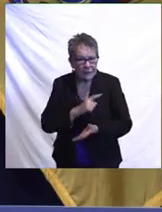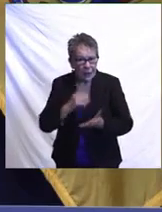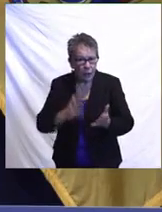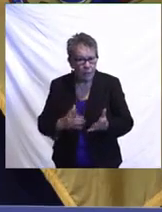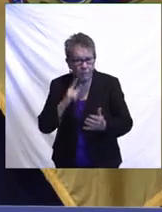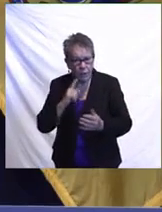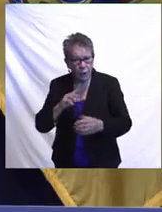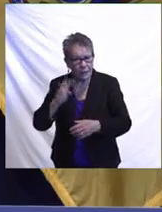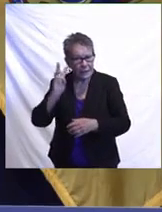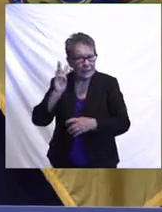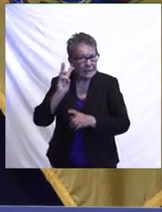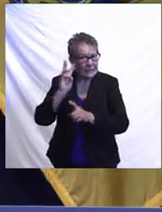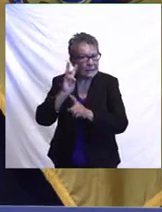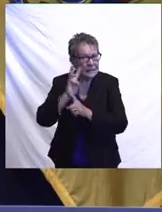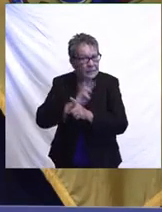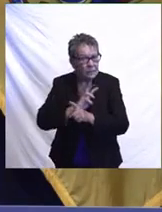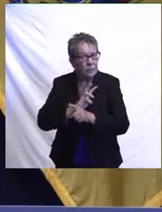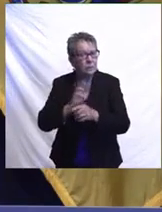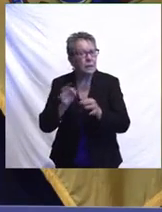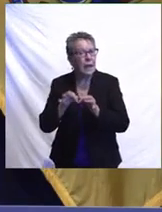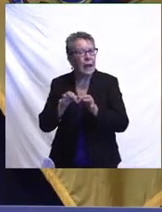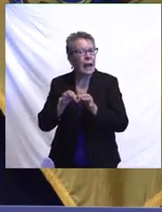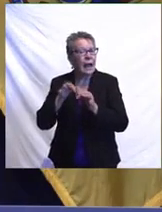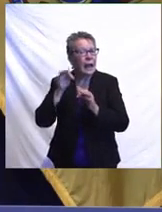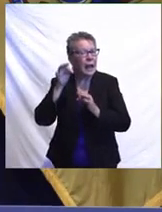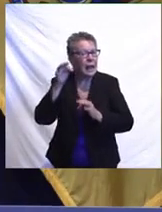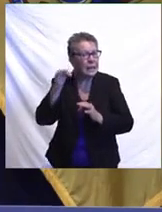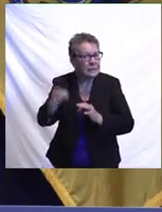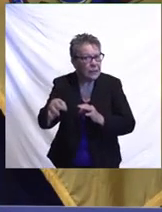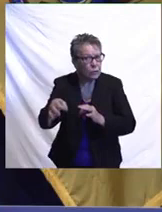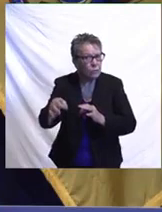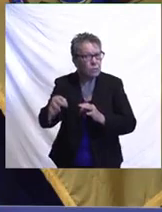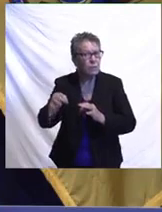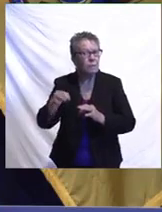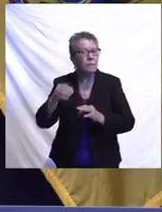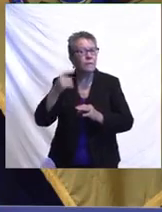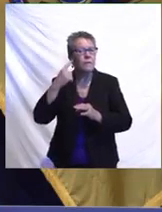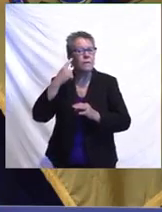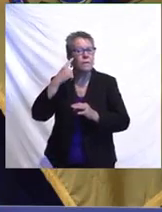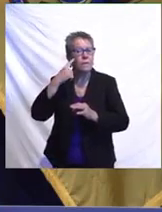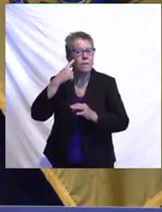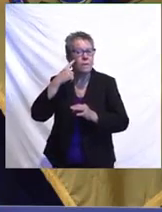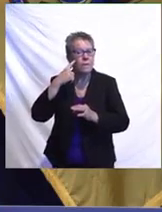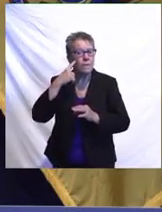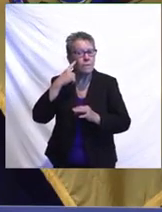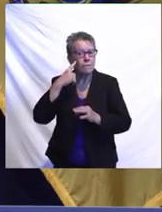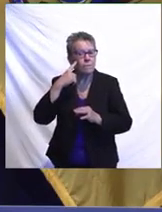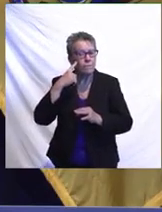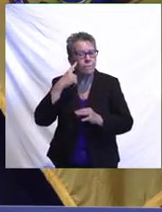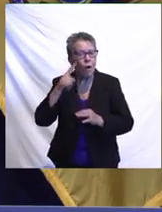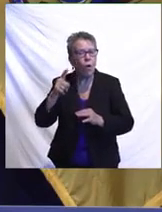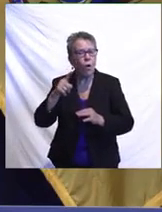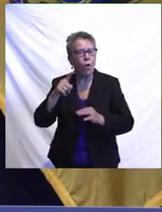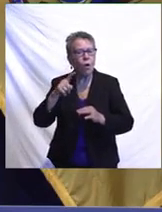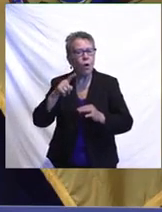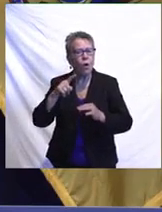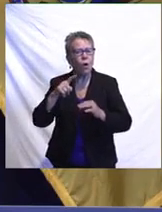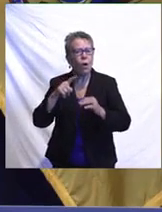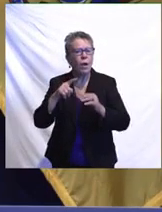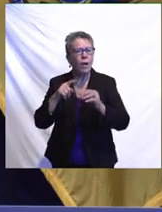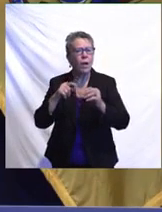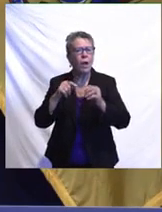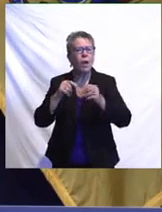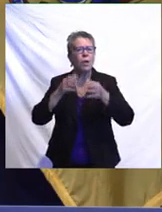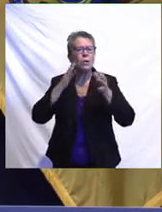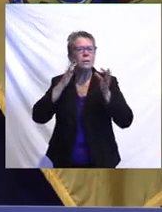you would have to do by January 11th, I think. And if this makes you less likely to ease back on the in-school mask mandate as more